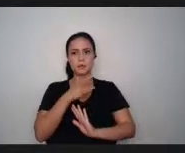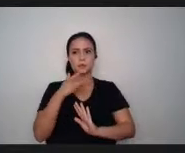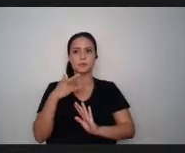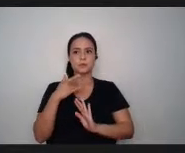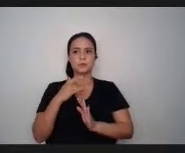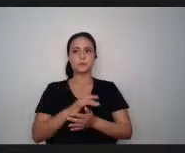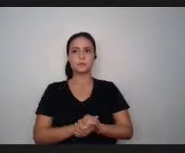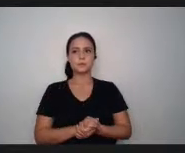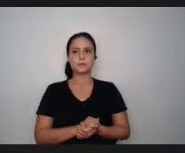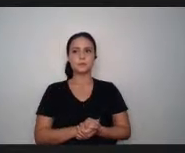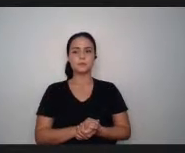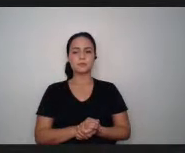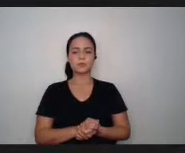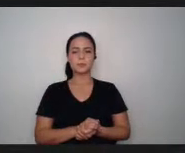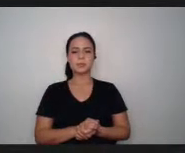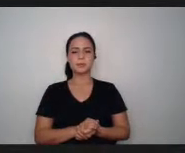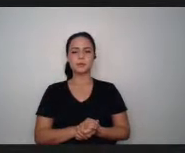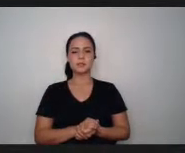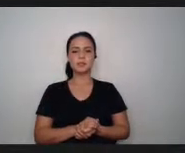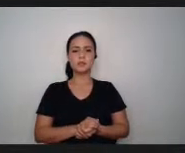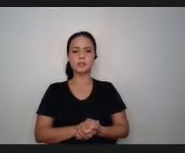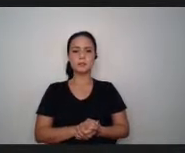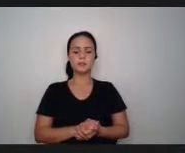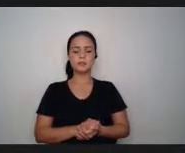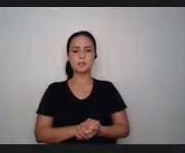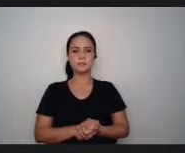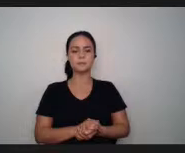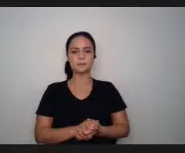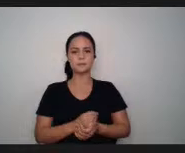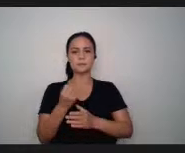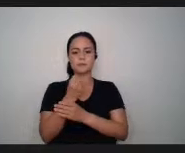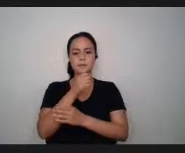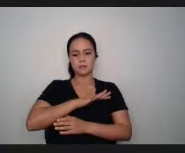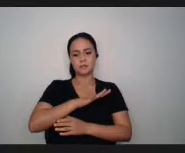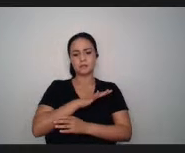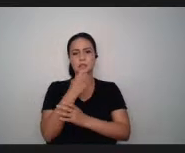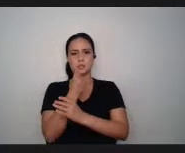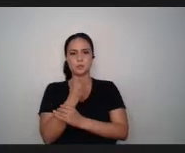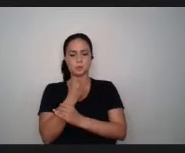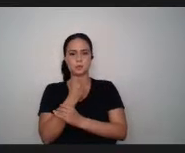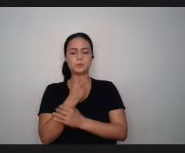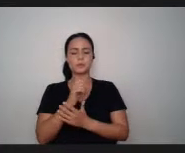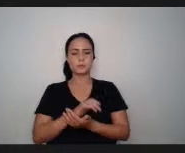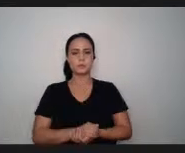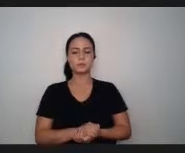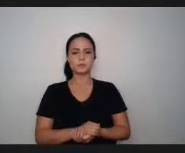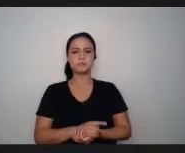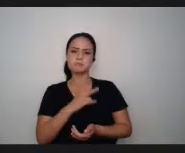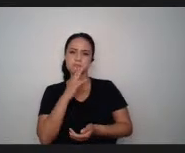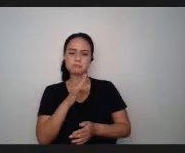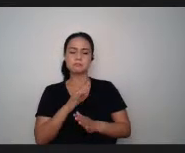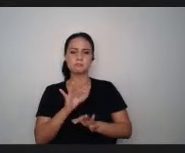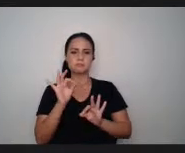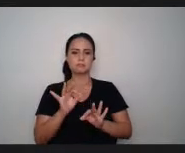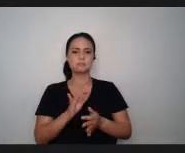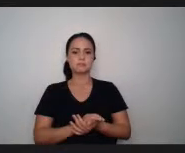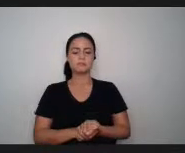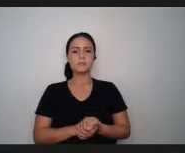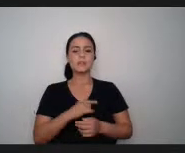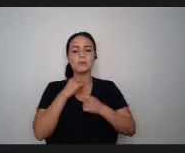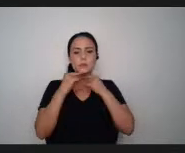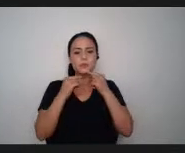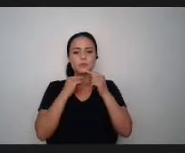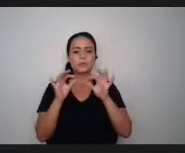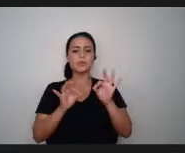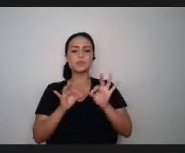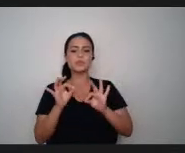their own security and health. So when we're talking about safe work, how do we talk about it in a context like